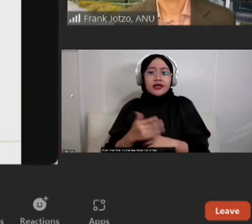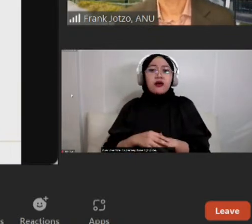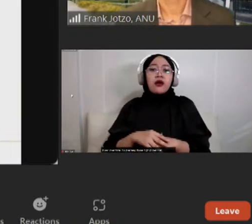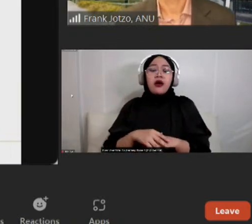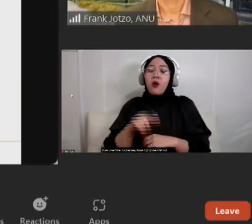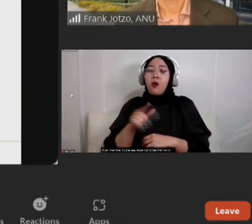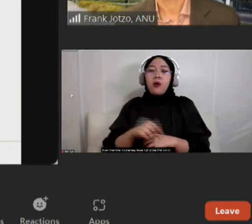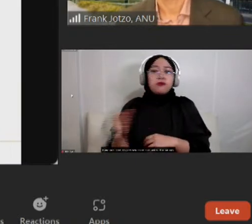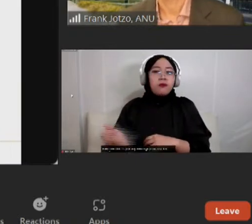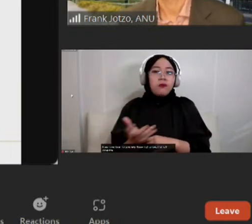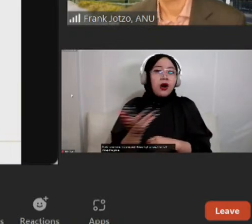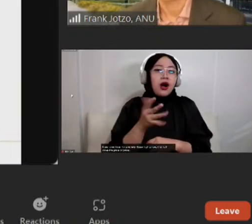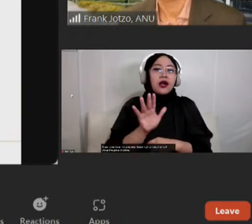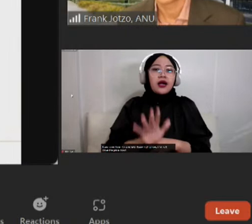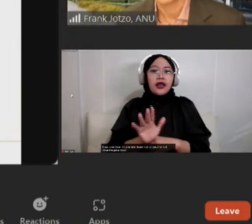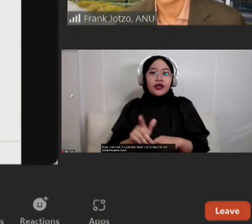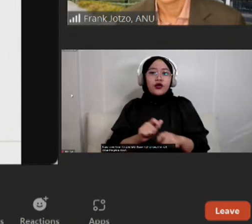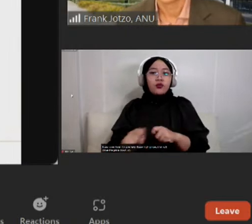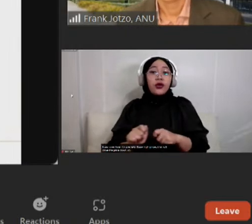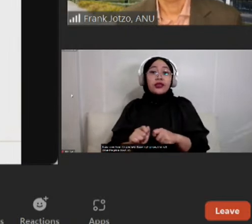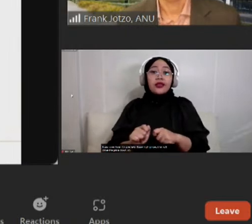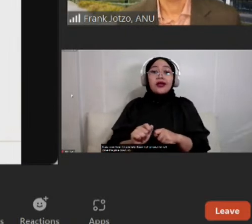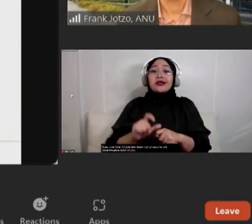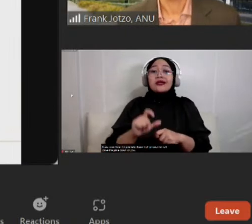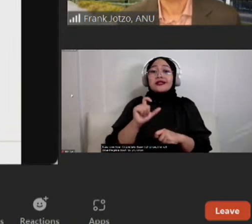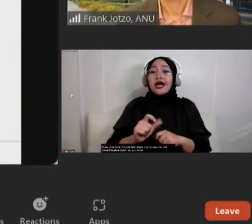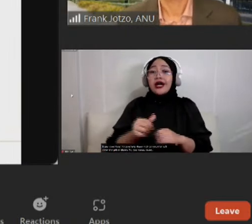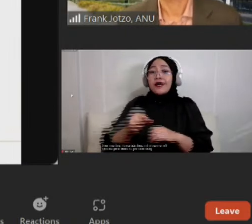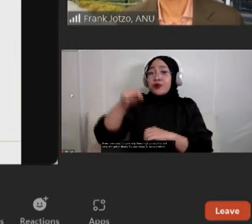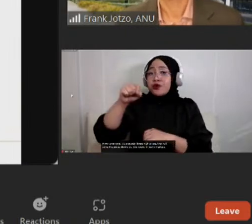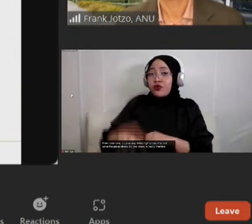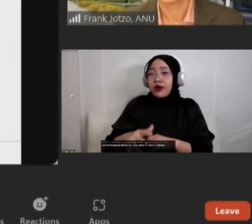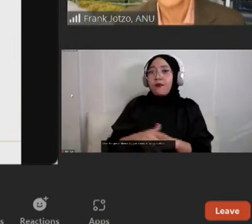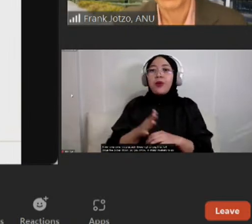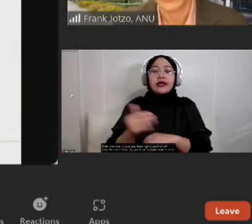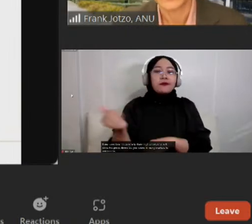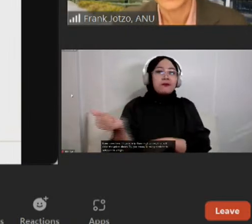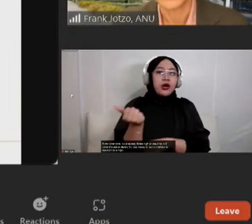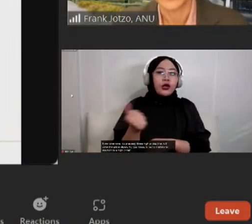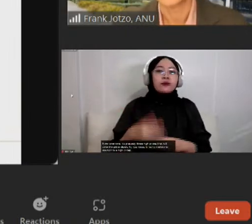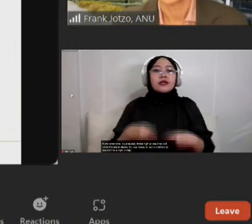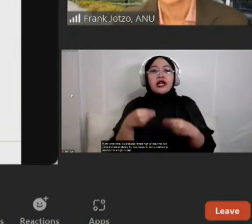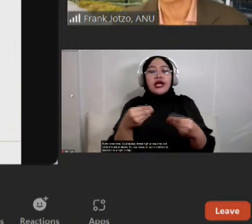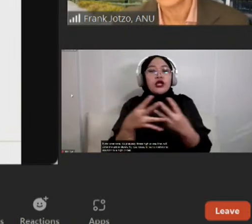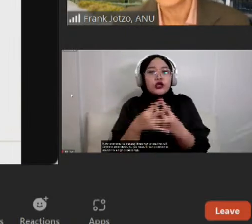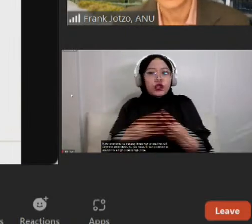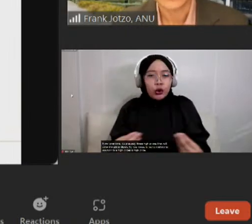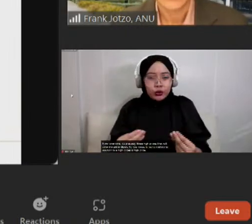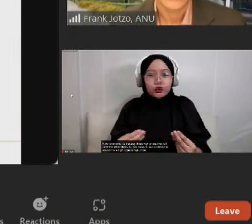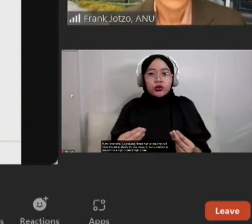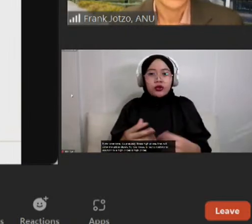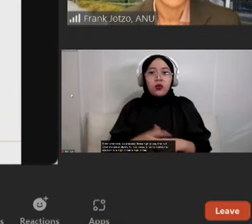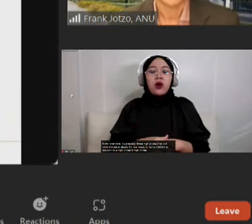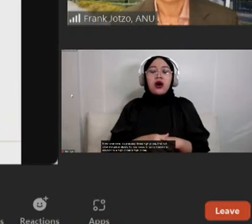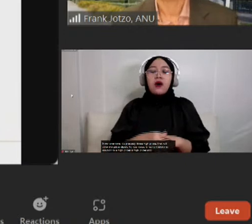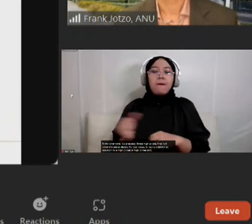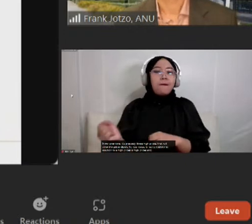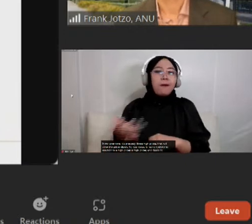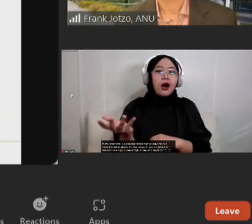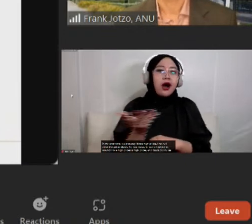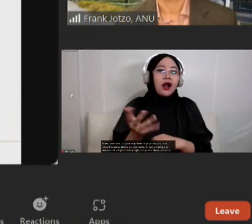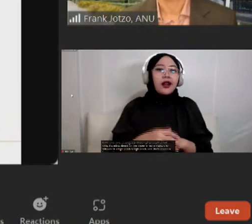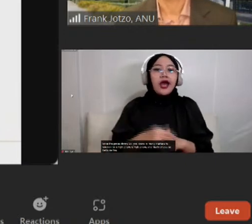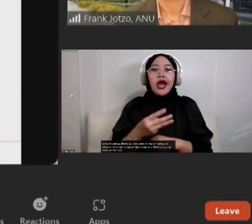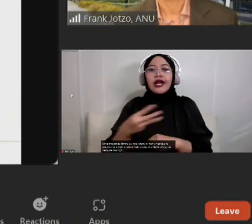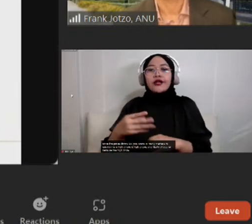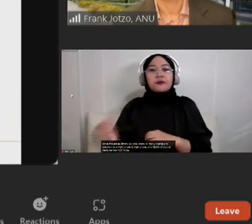prices that will drive the prices down. So in many markets, the solution to high prices is high prices. And that's, of course,